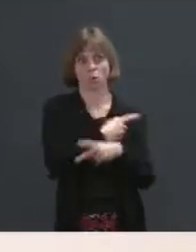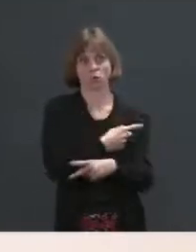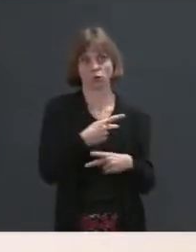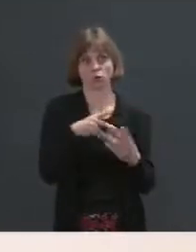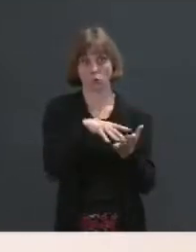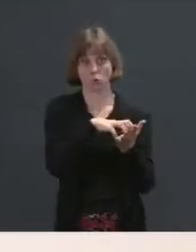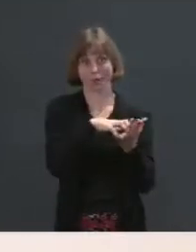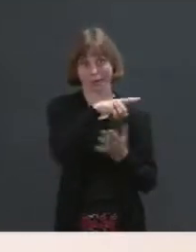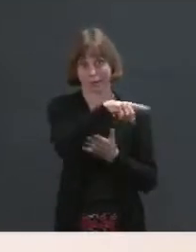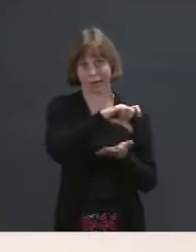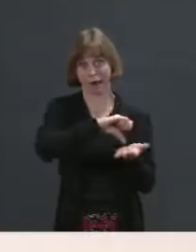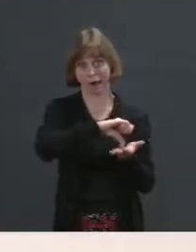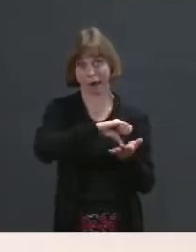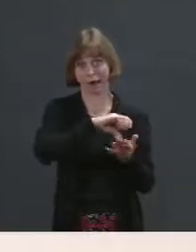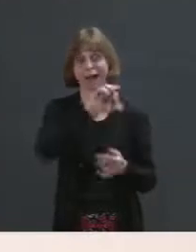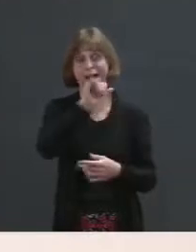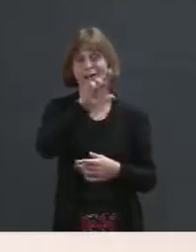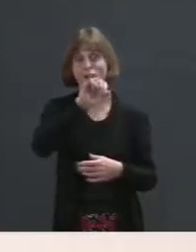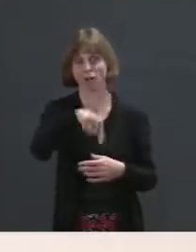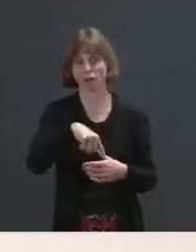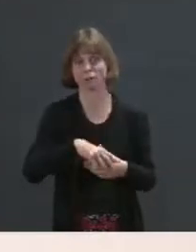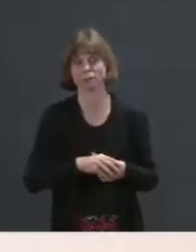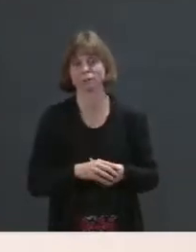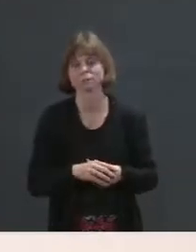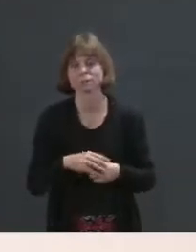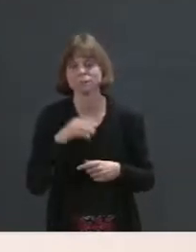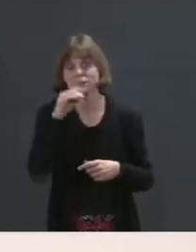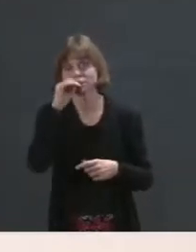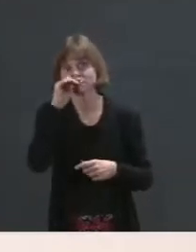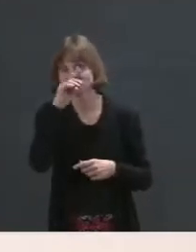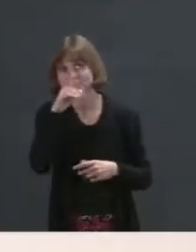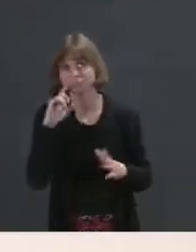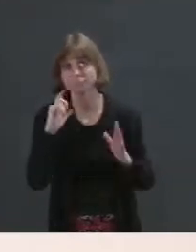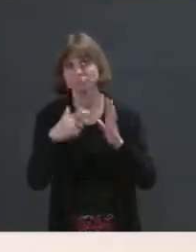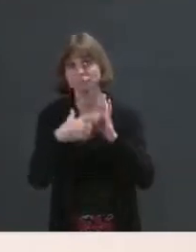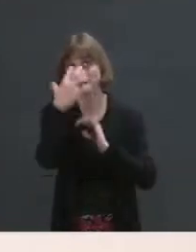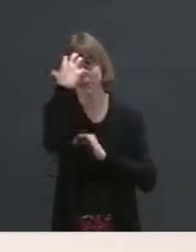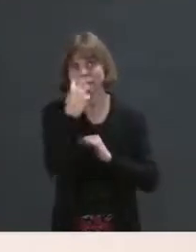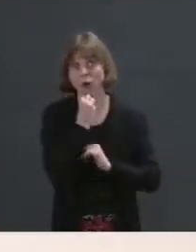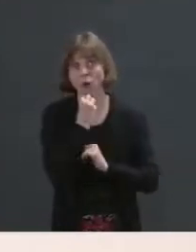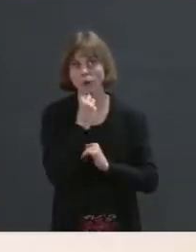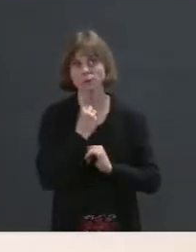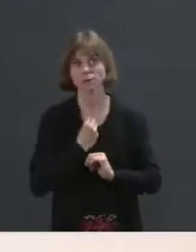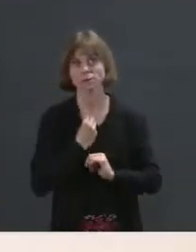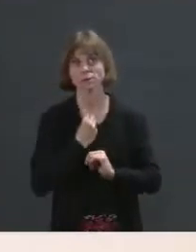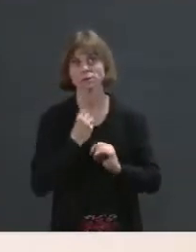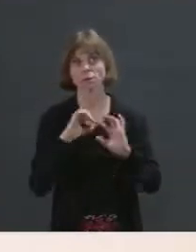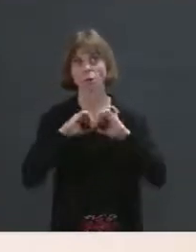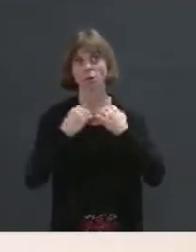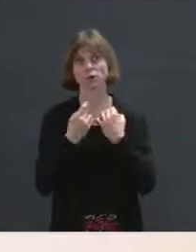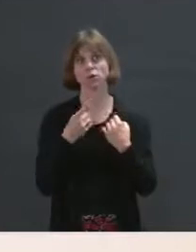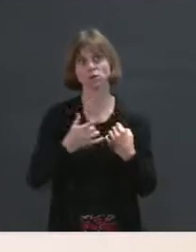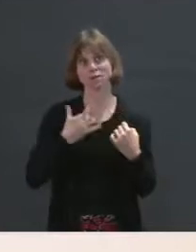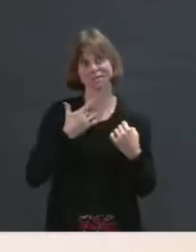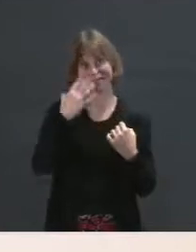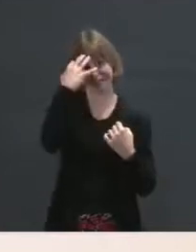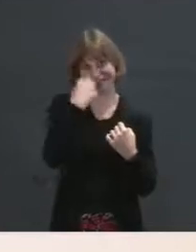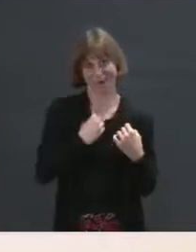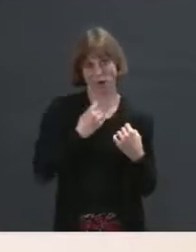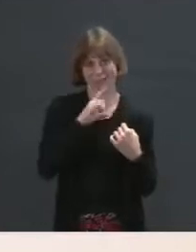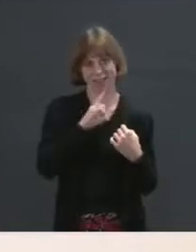Yemen, since you unlist the Houthis as a terrorist organization, do you believe that the humanitarian situation has